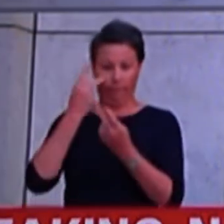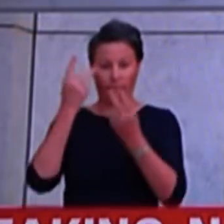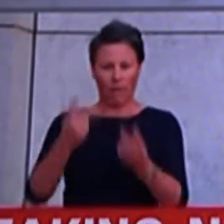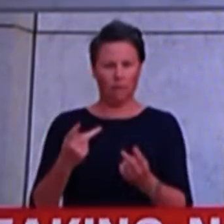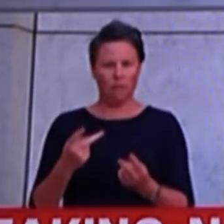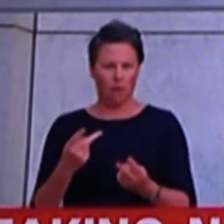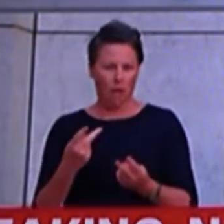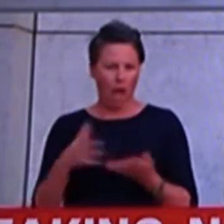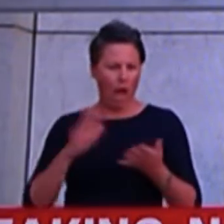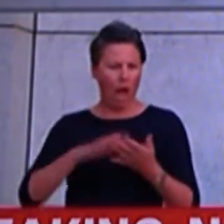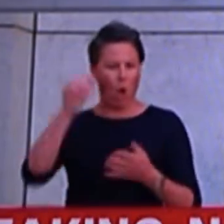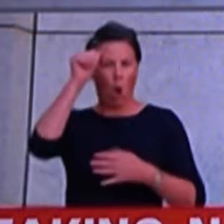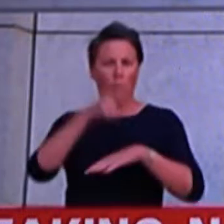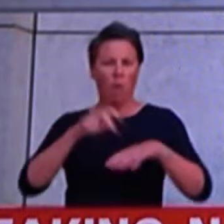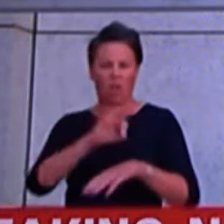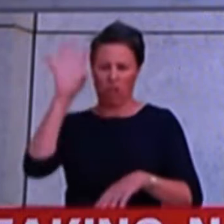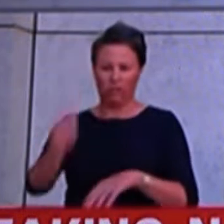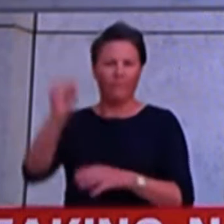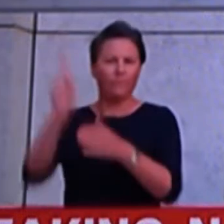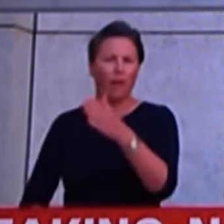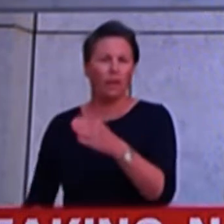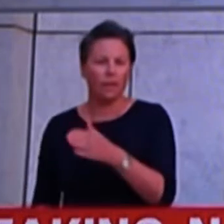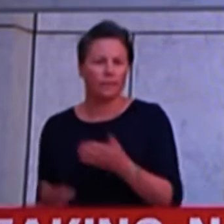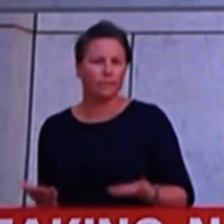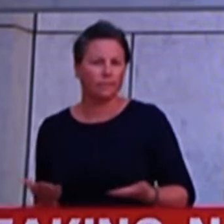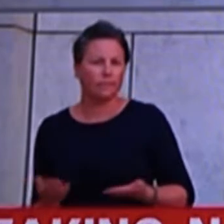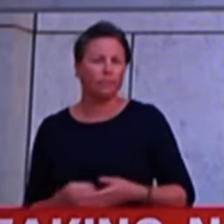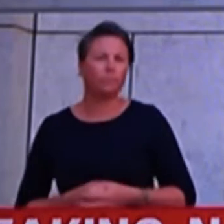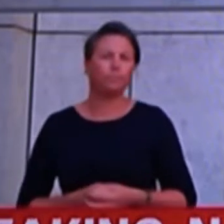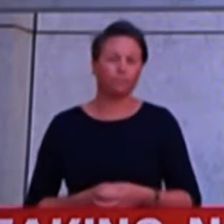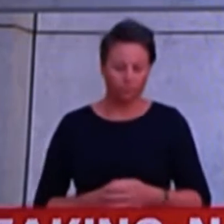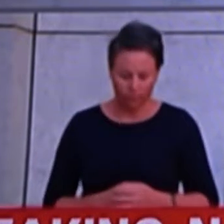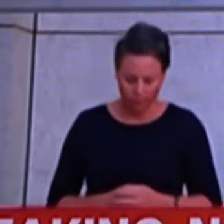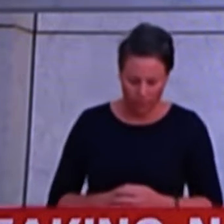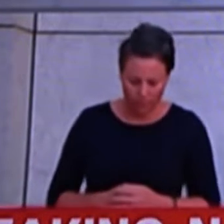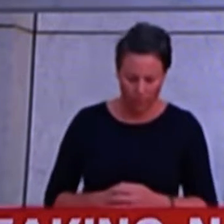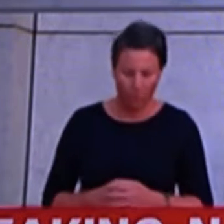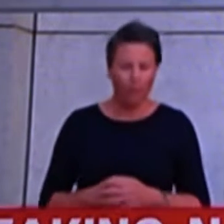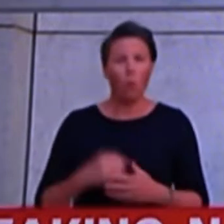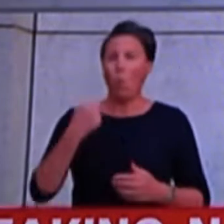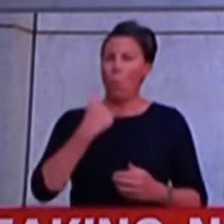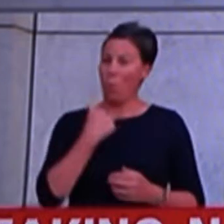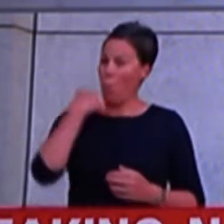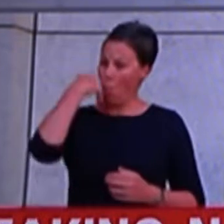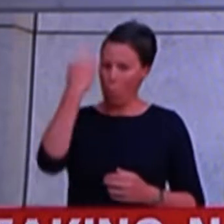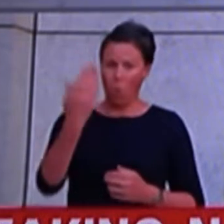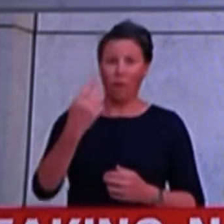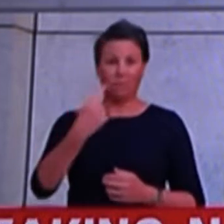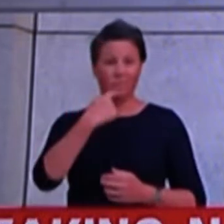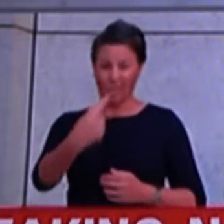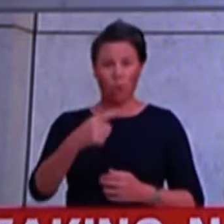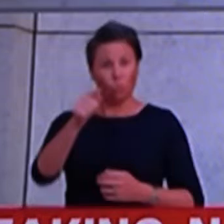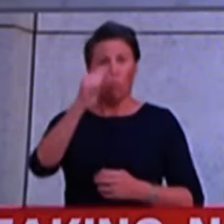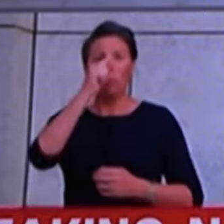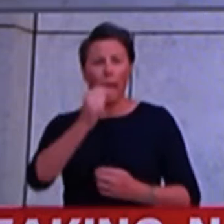what the original restriction was, and that always enabled those sorts of care or compassionate visits, and that's always been